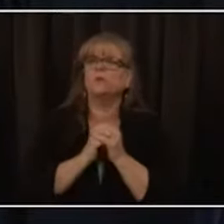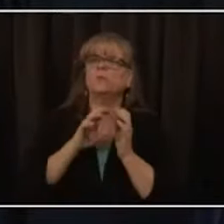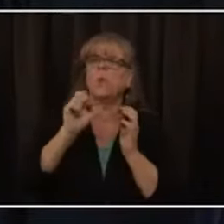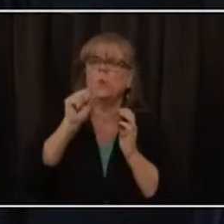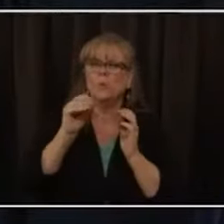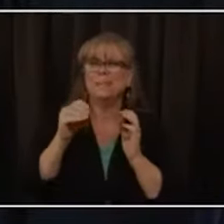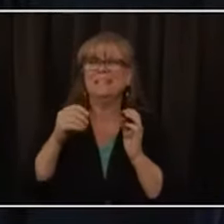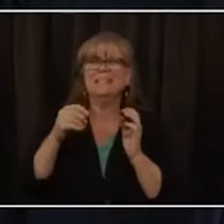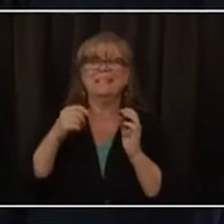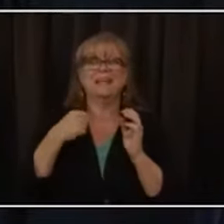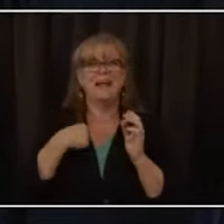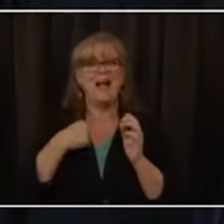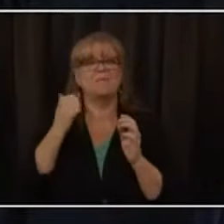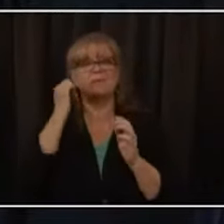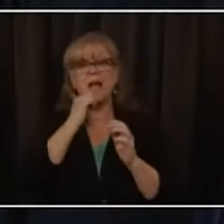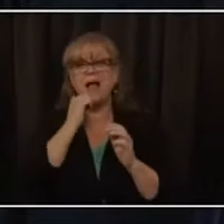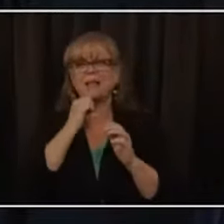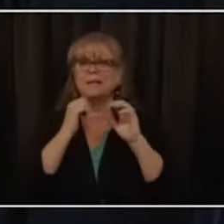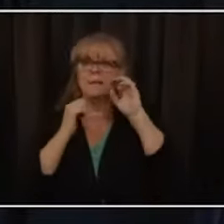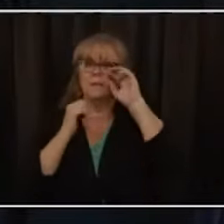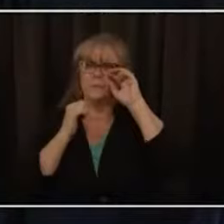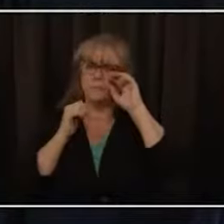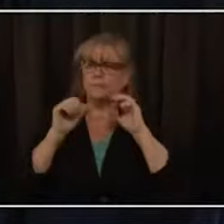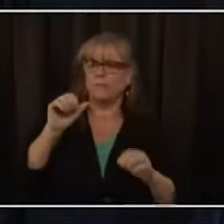daily positivity rate that has